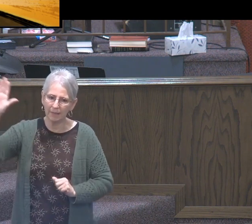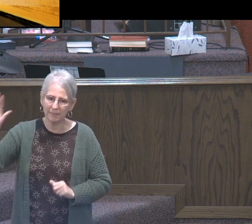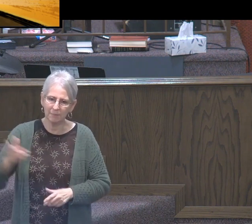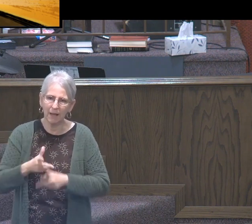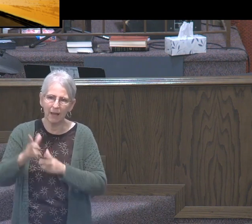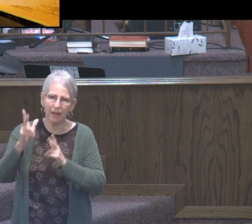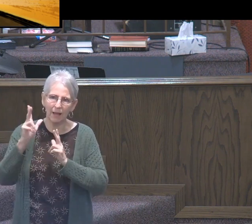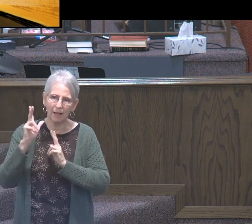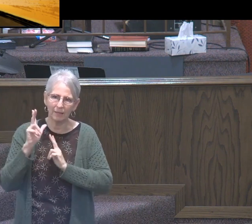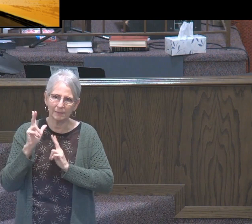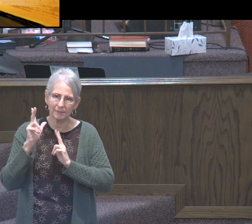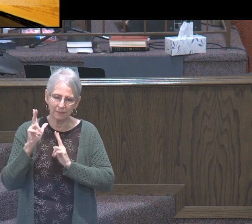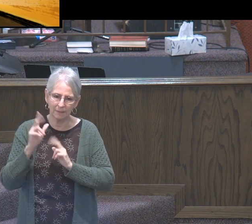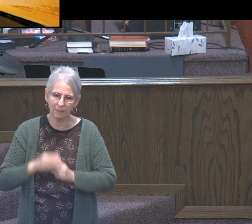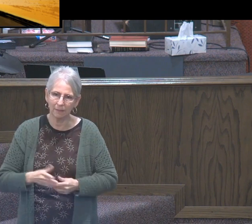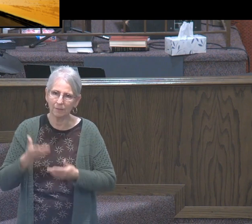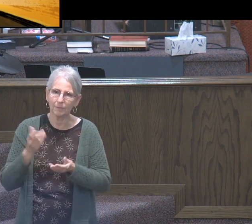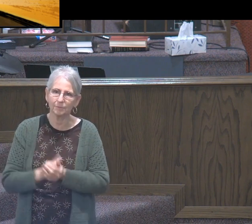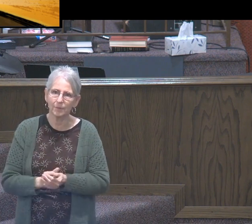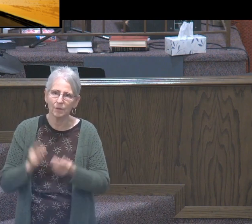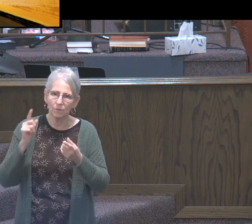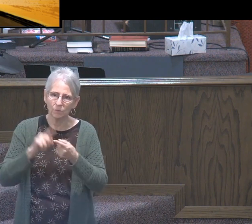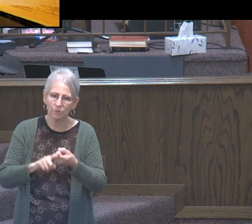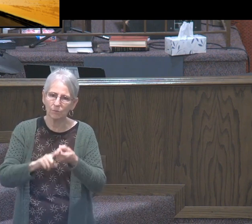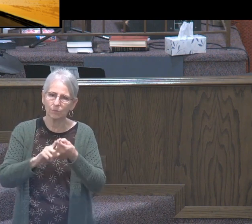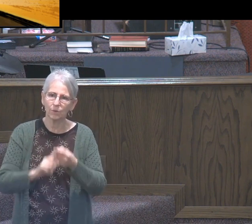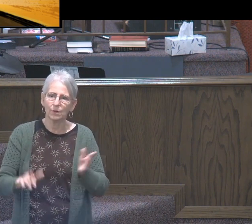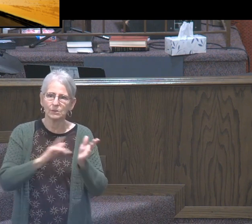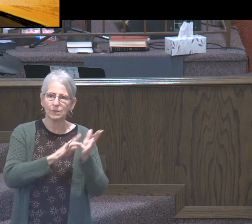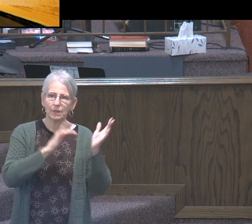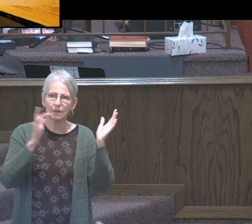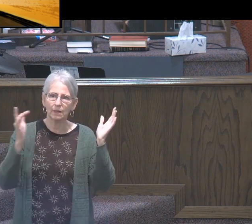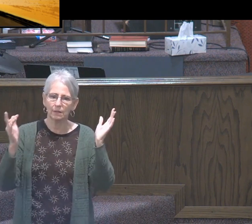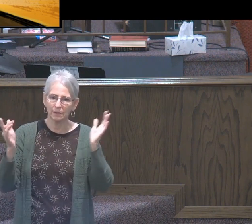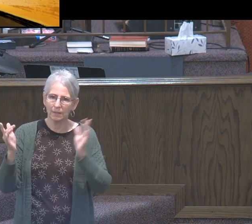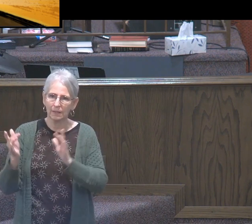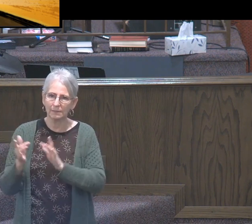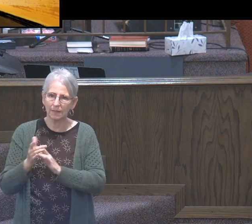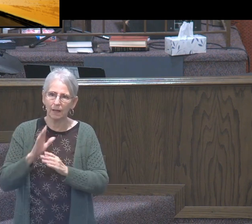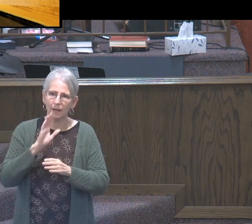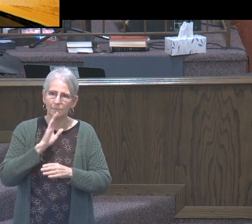His majesty on